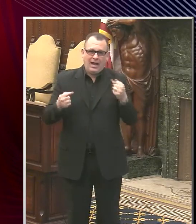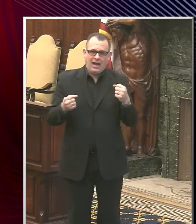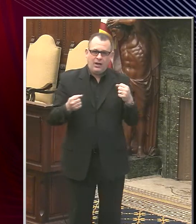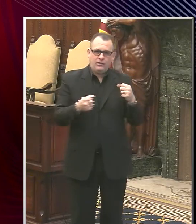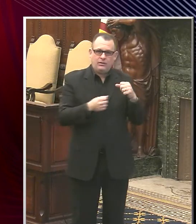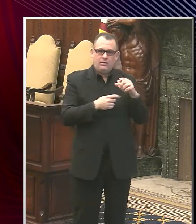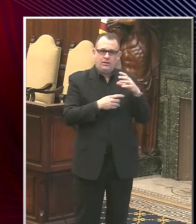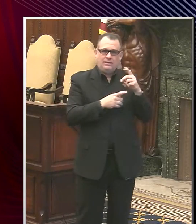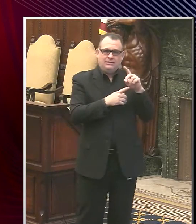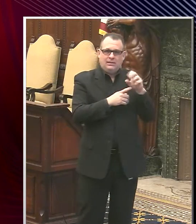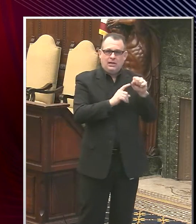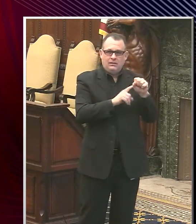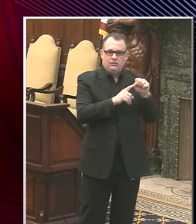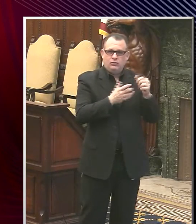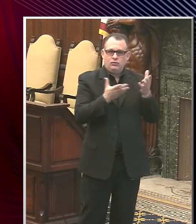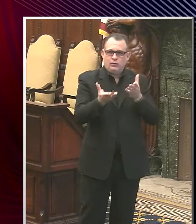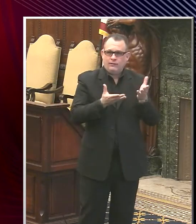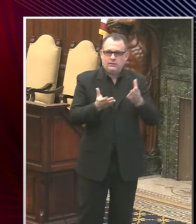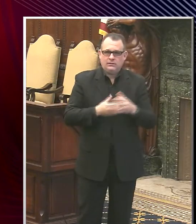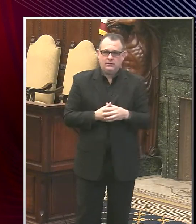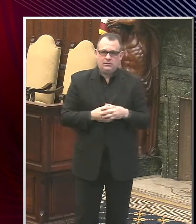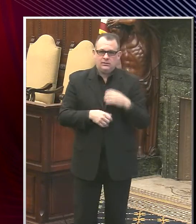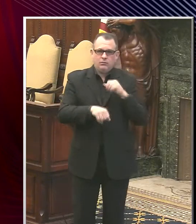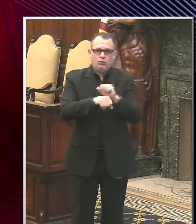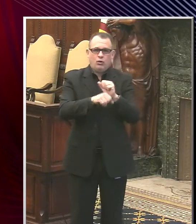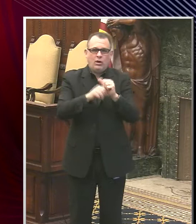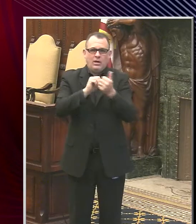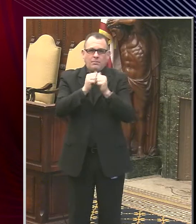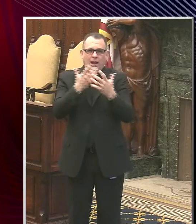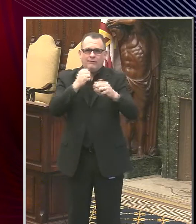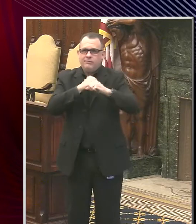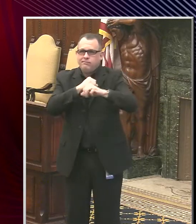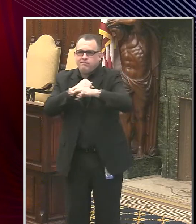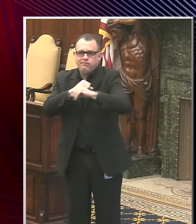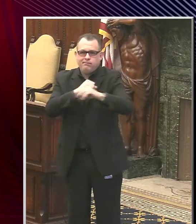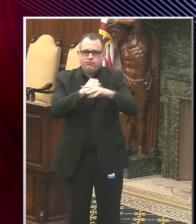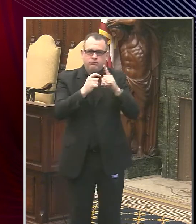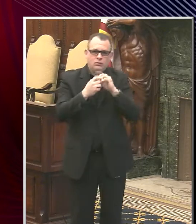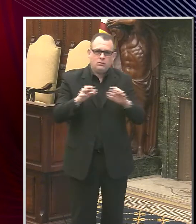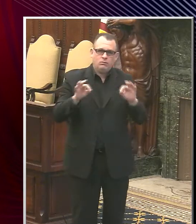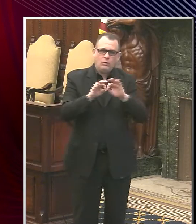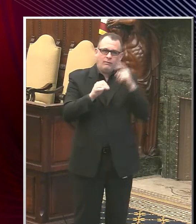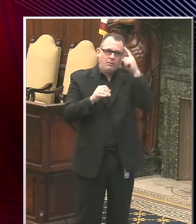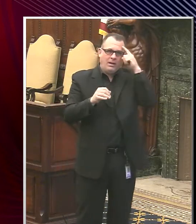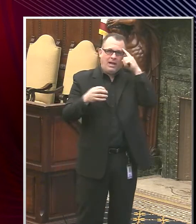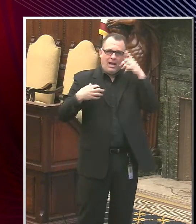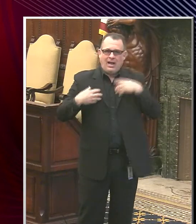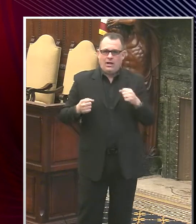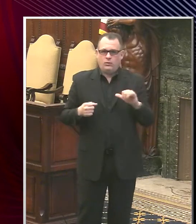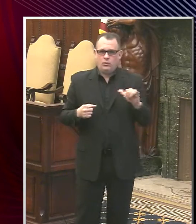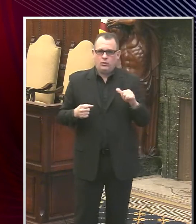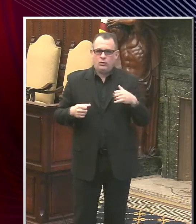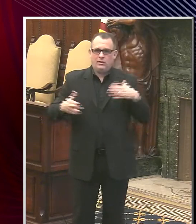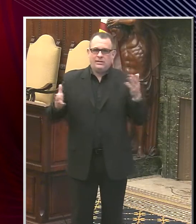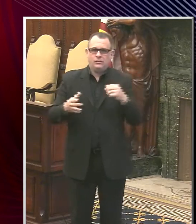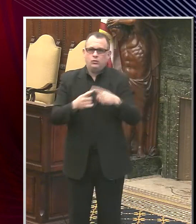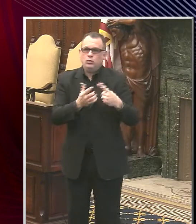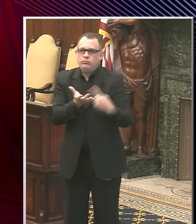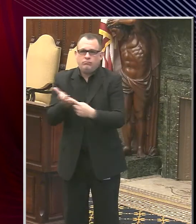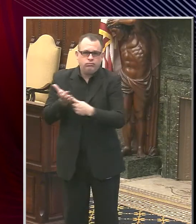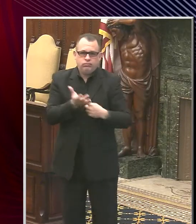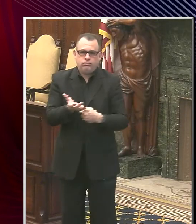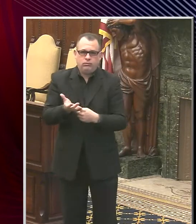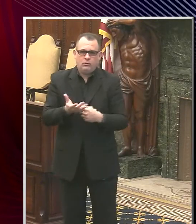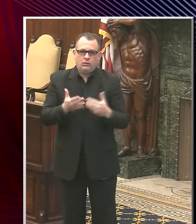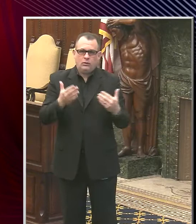Disability Services have been working on a campaign to remind people of the importance of mental health care. Here to discuss the new Boost Your Mind